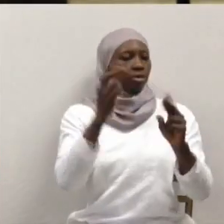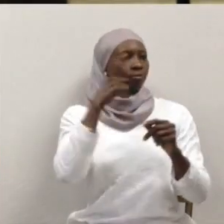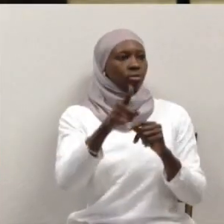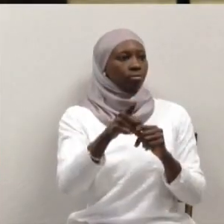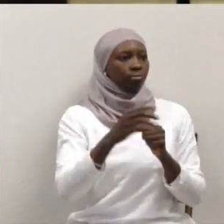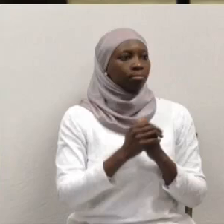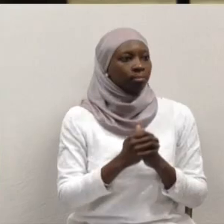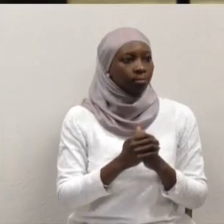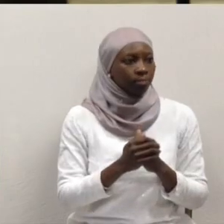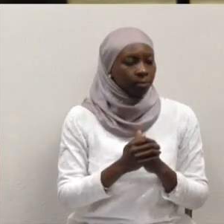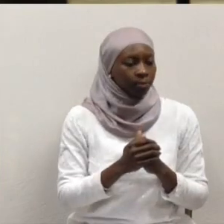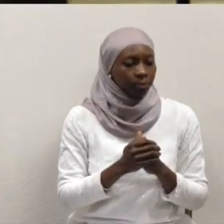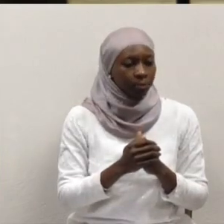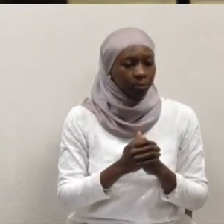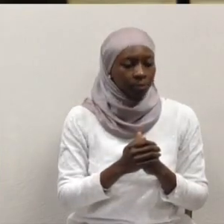not.